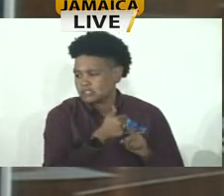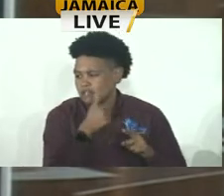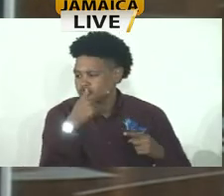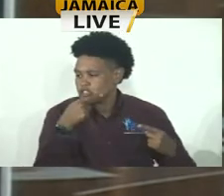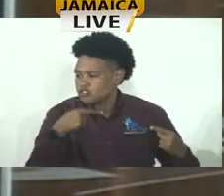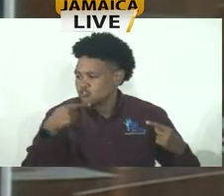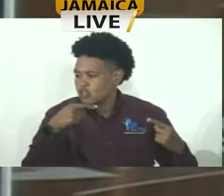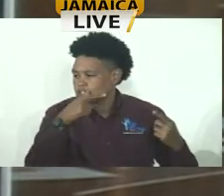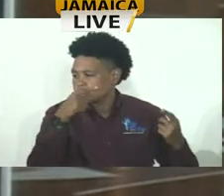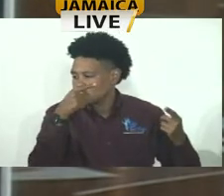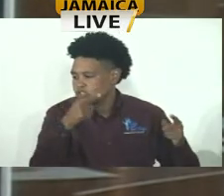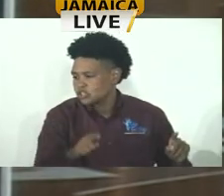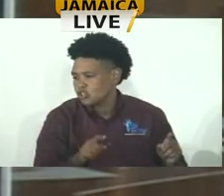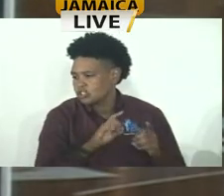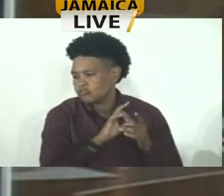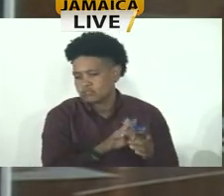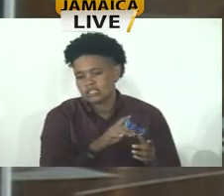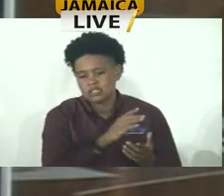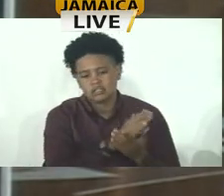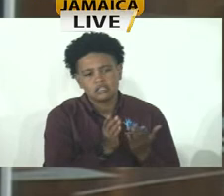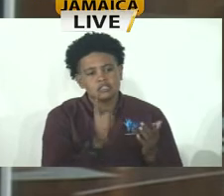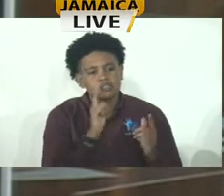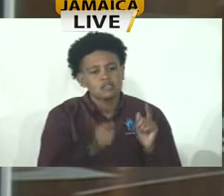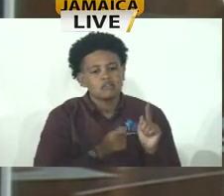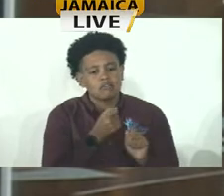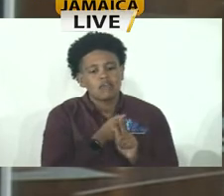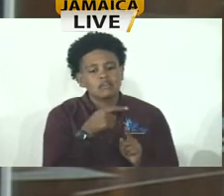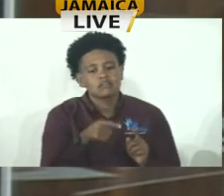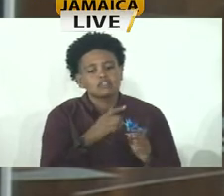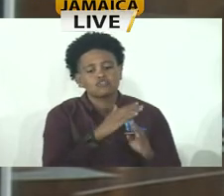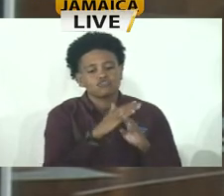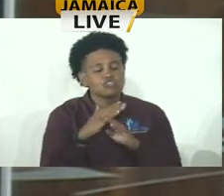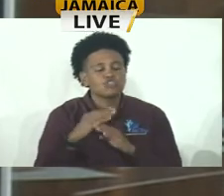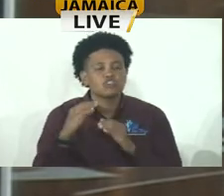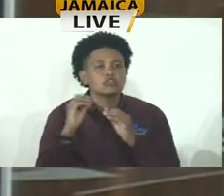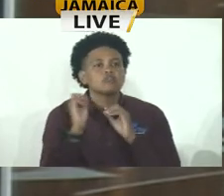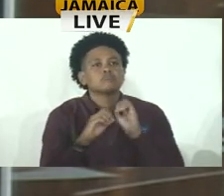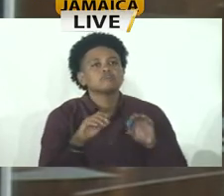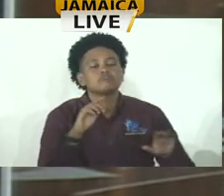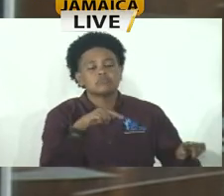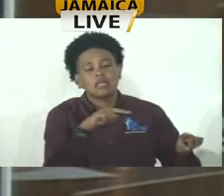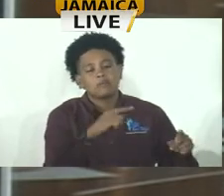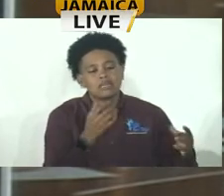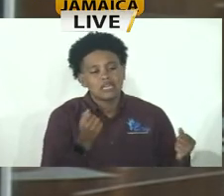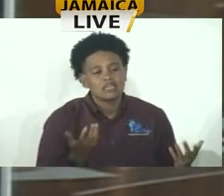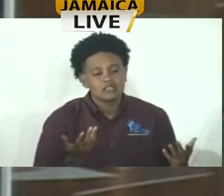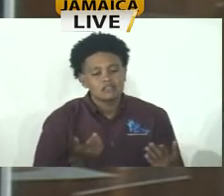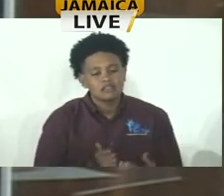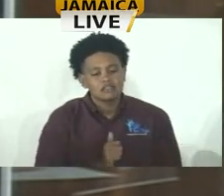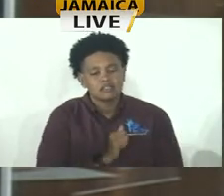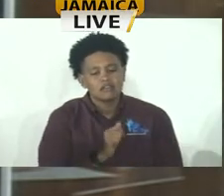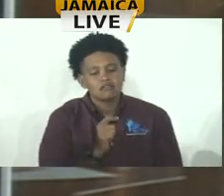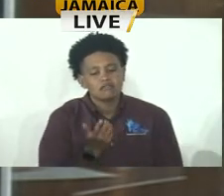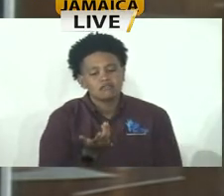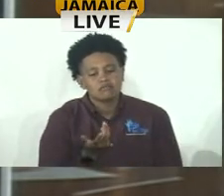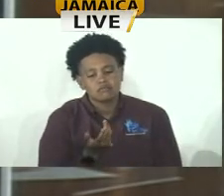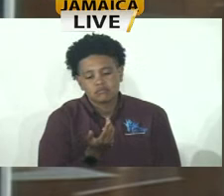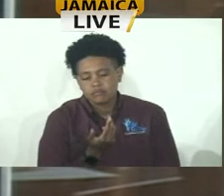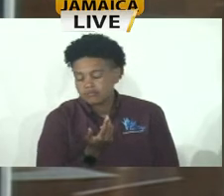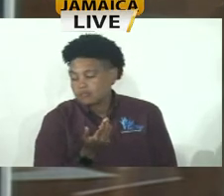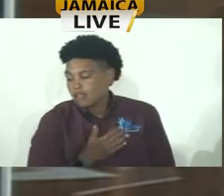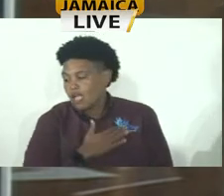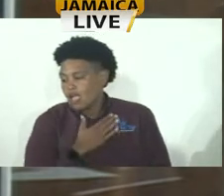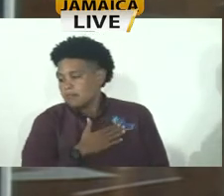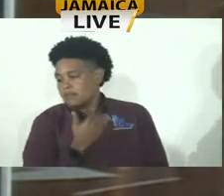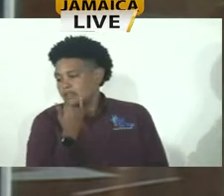as a result of the effect of these restrictions on them and you know i would have been happy